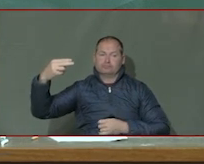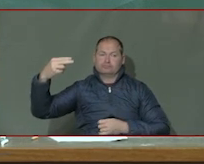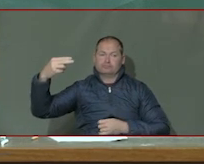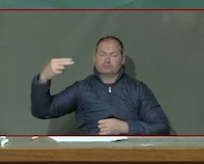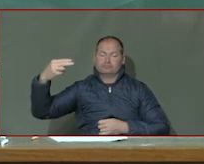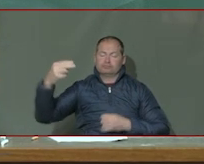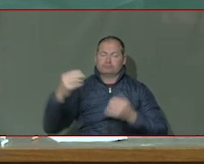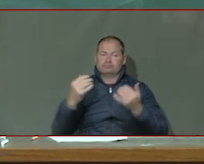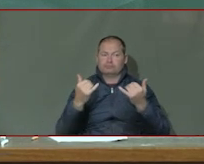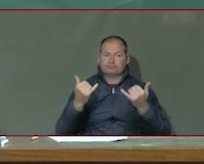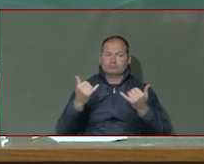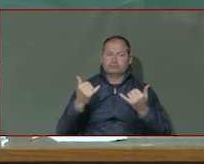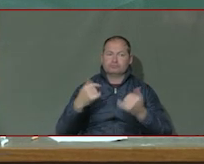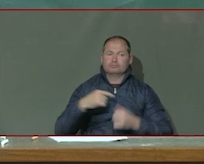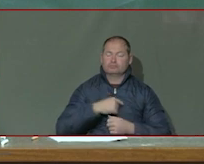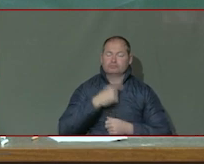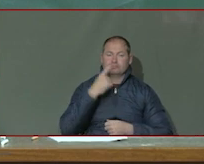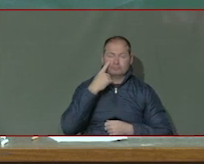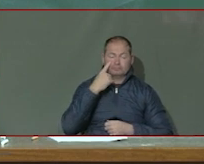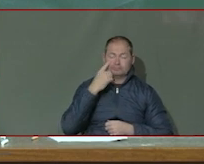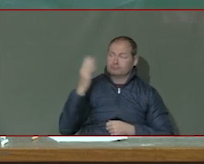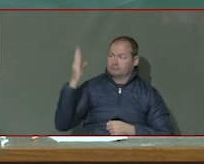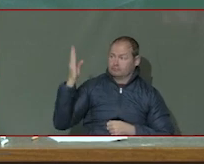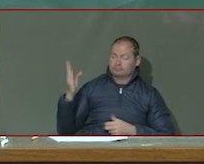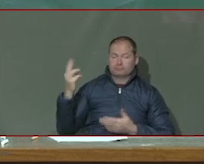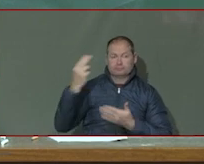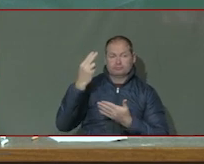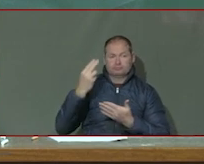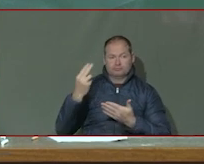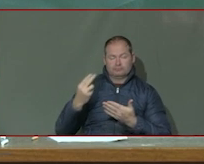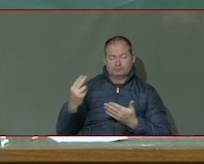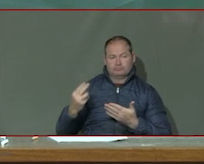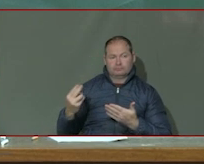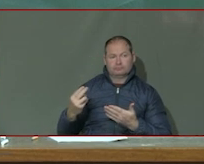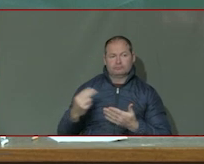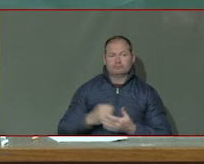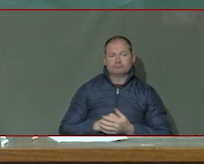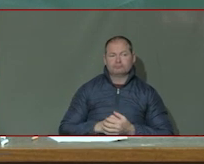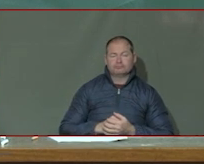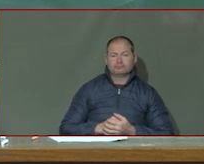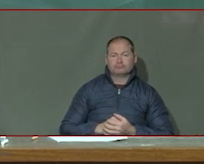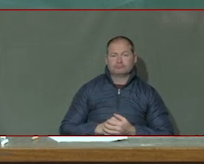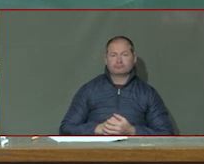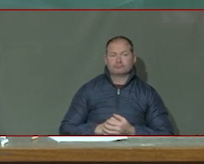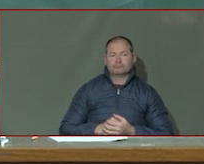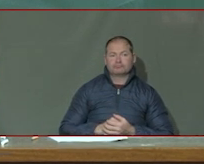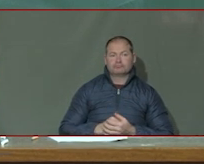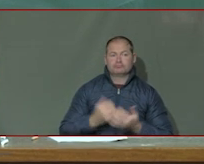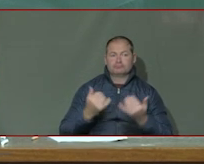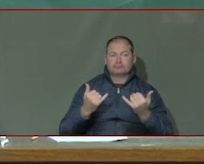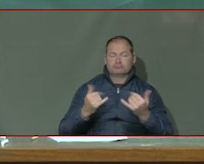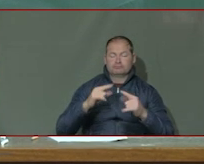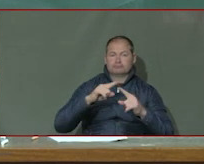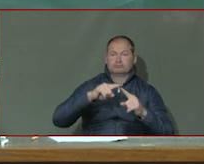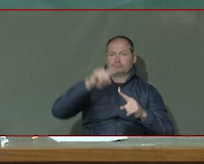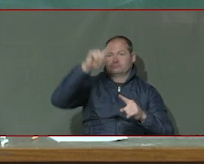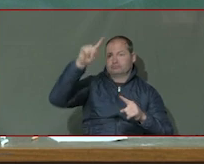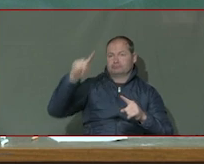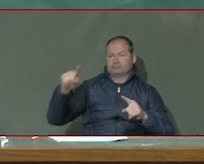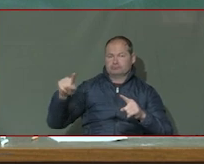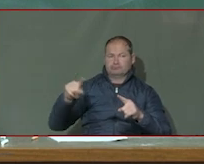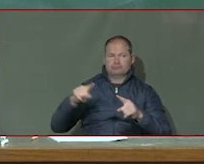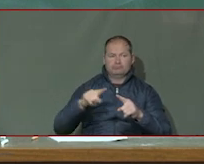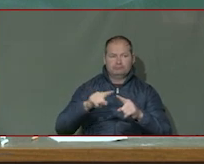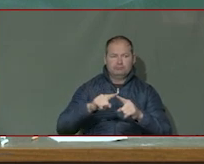10, B, K, K, C is equal to 4, negative 2. Of vertices of triangle ABC, line BC is produced to